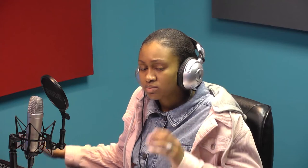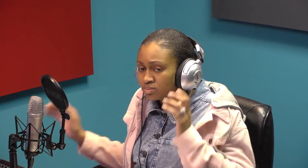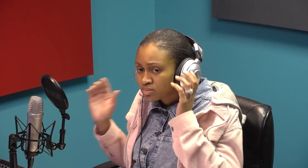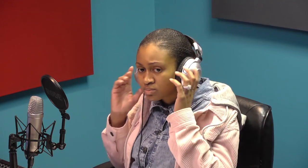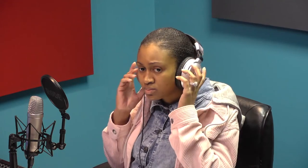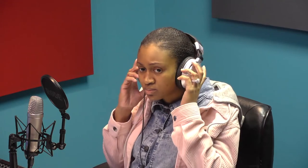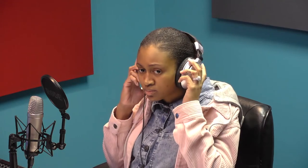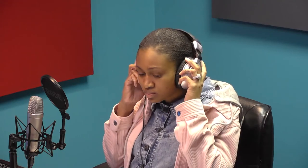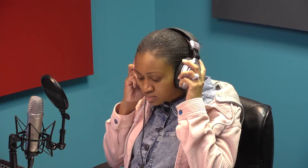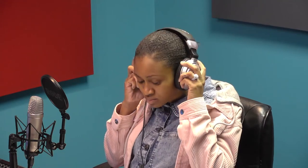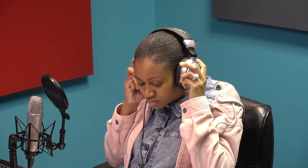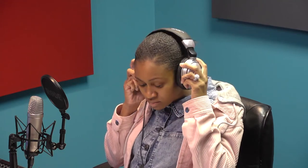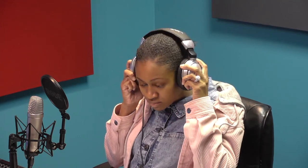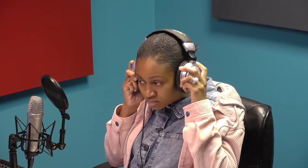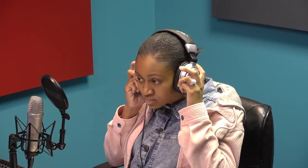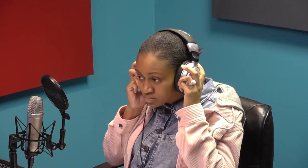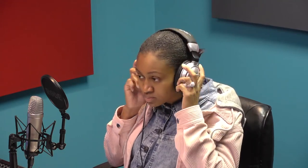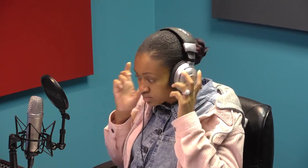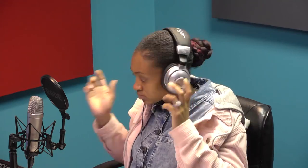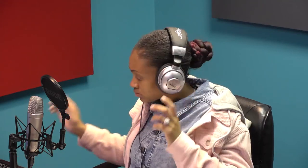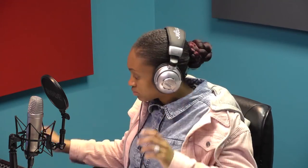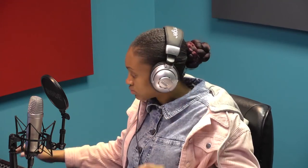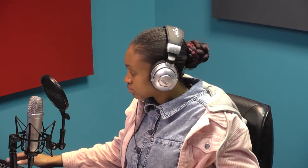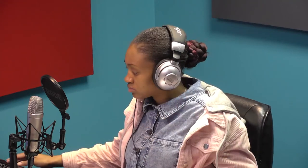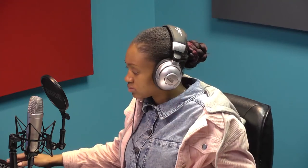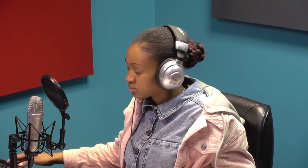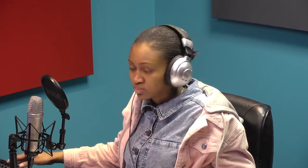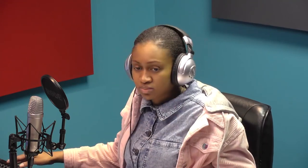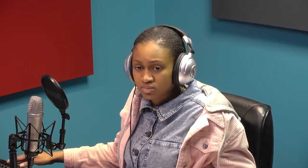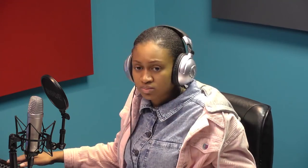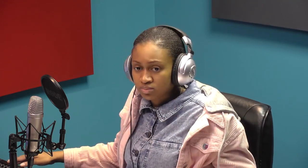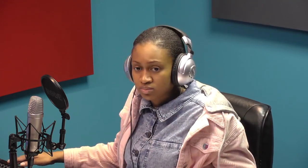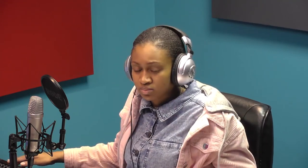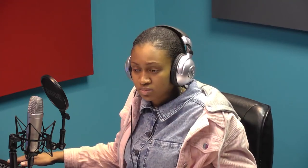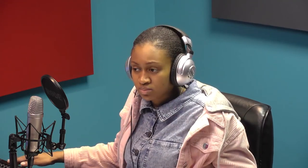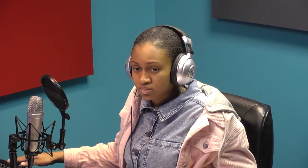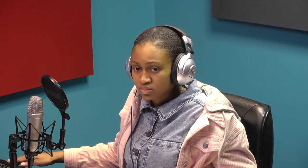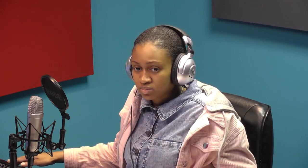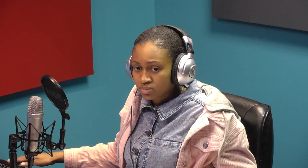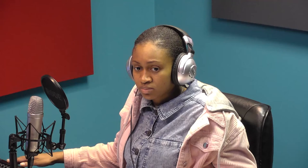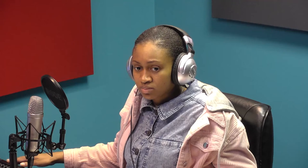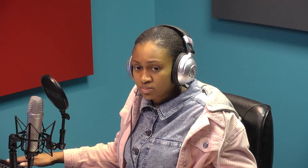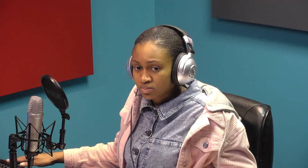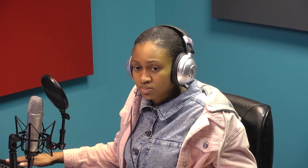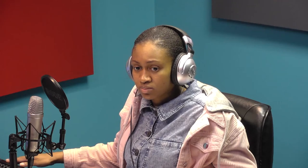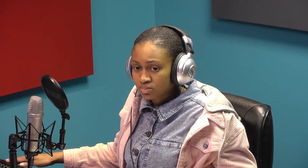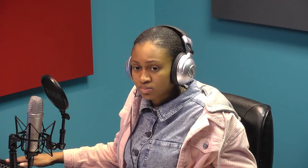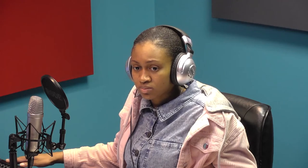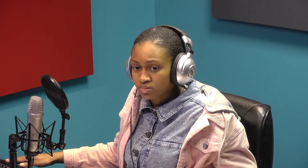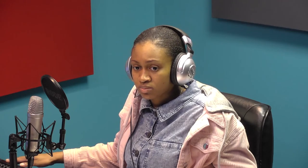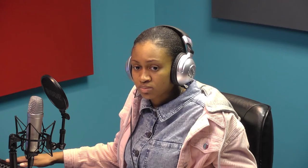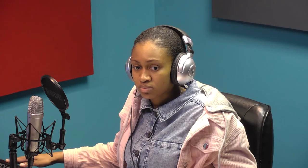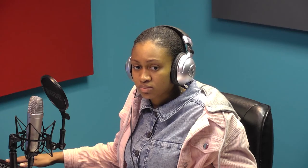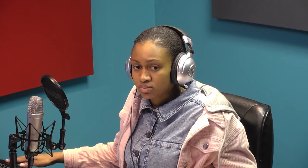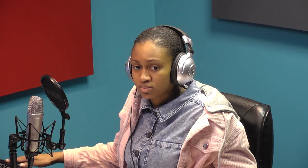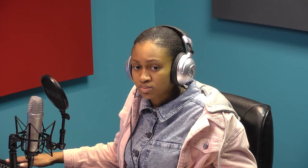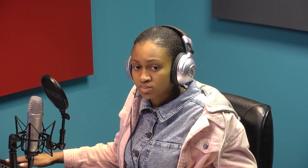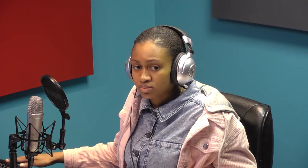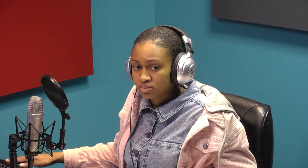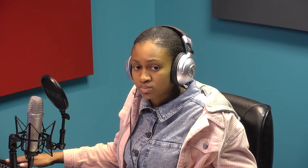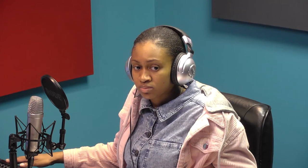days in peace. In that era, they had the big bands, swing music generation, strong sense of